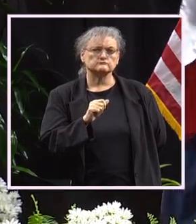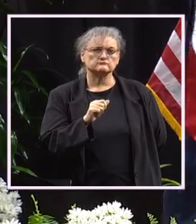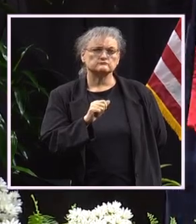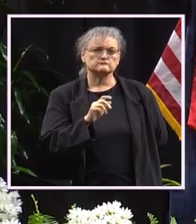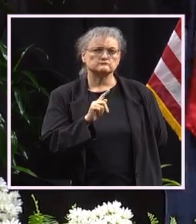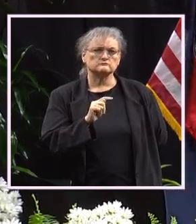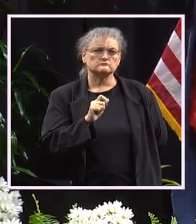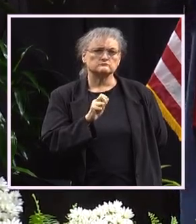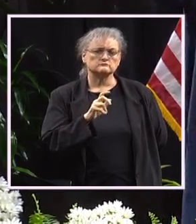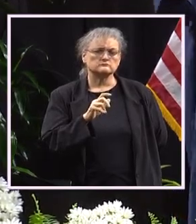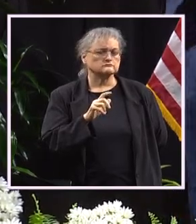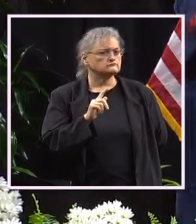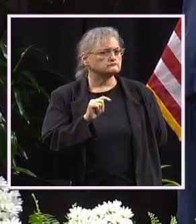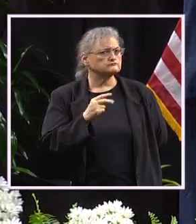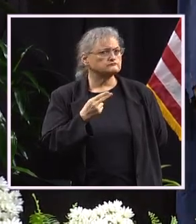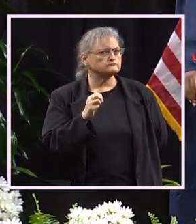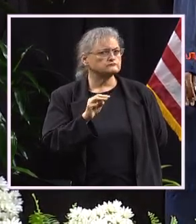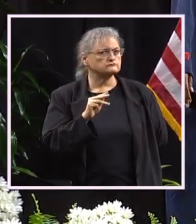Travis Christopher Bowling,